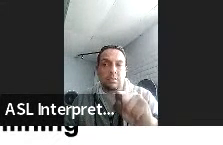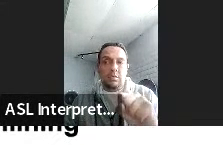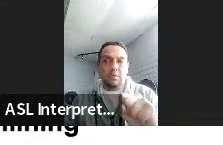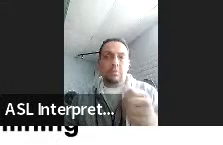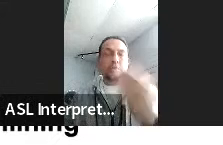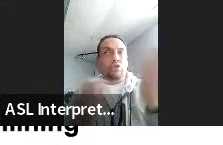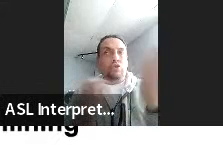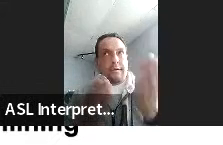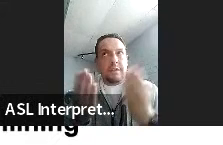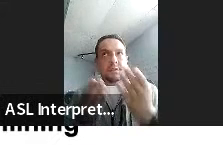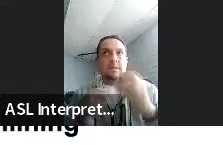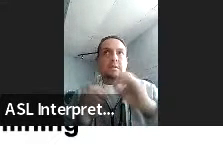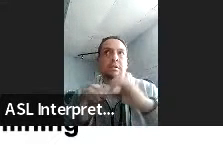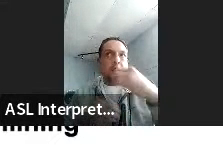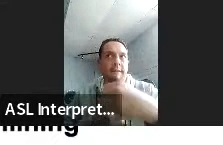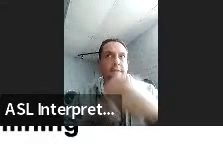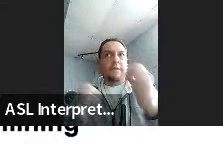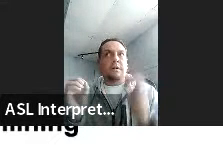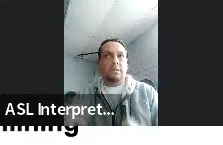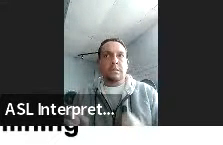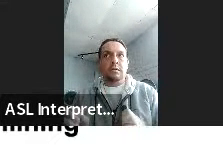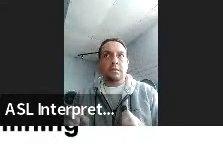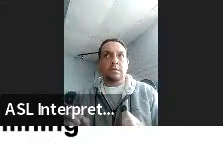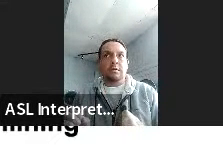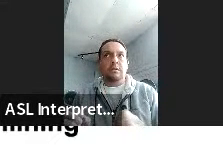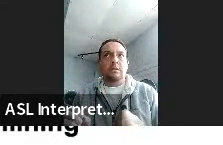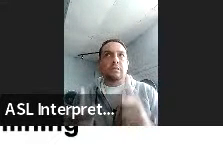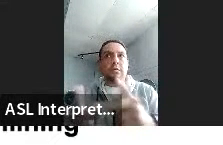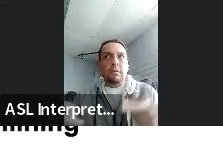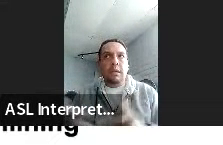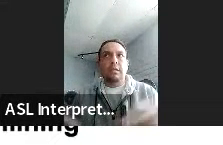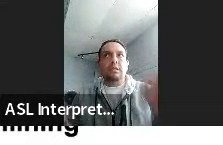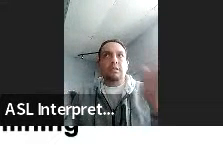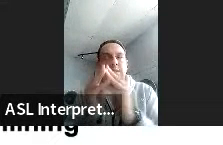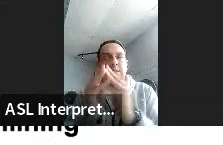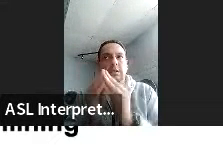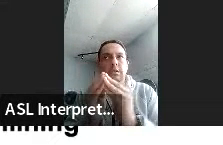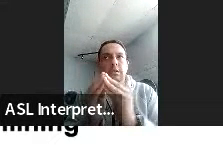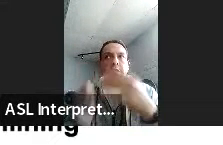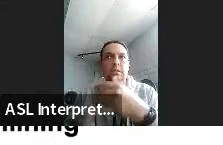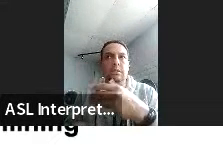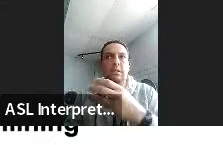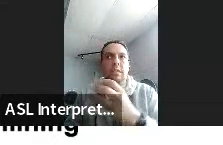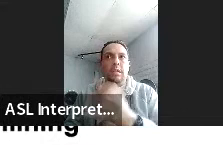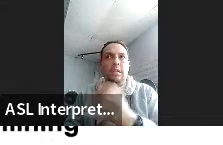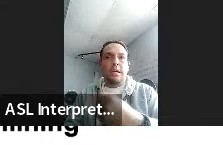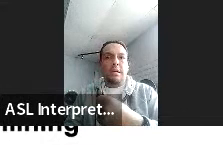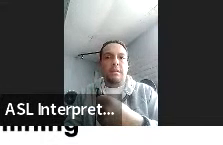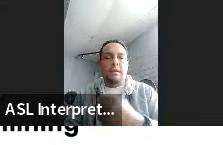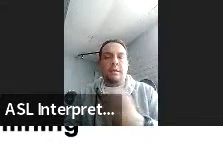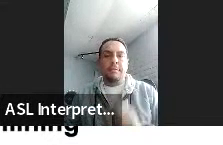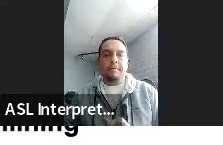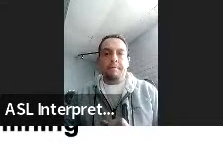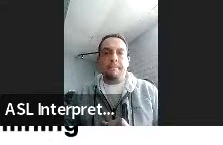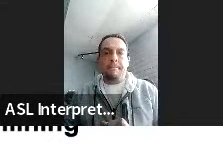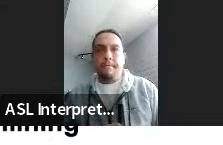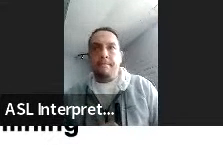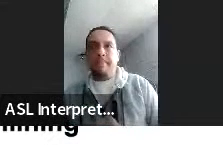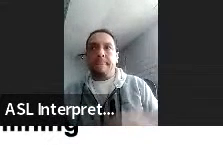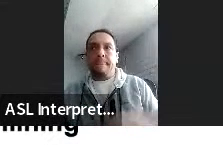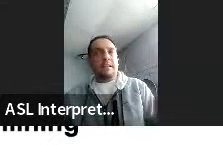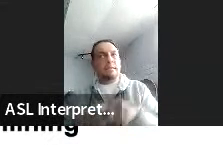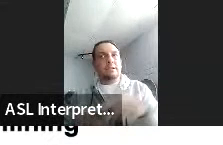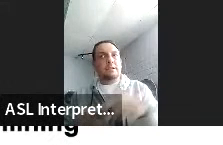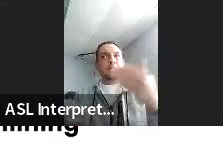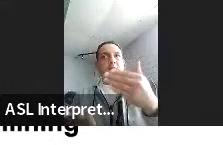offices, places of assembly, and manufacturing. At the same time, we're modernizing the terms